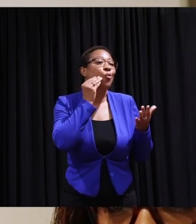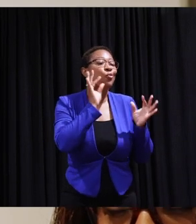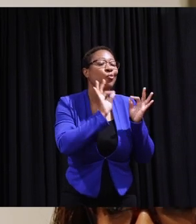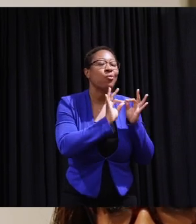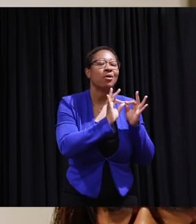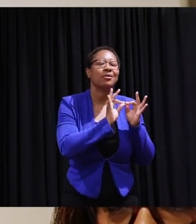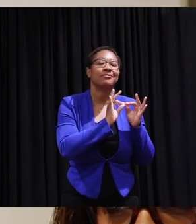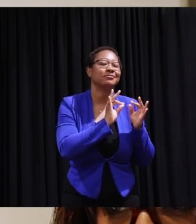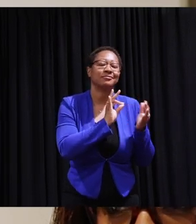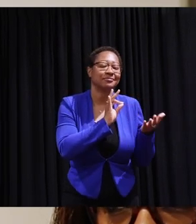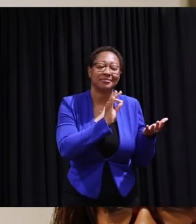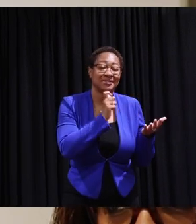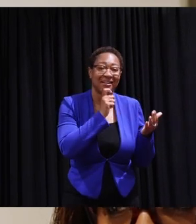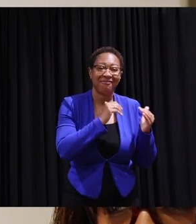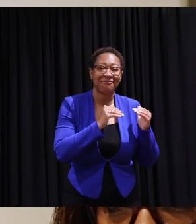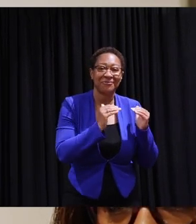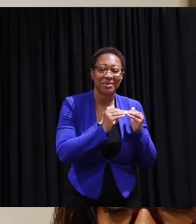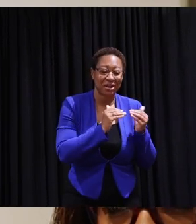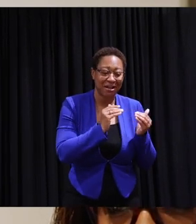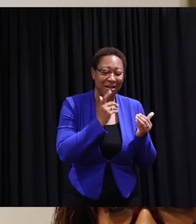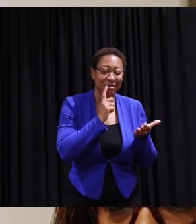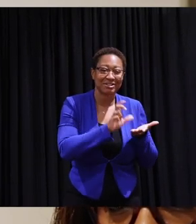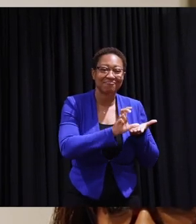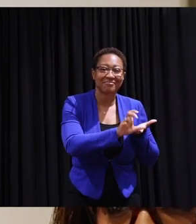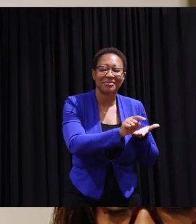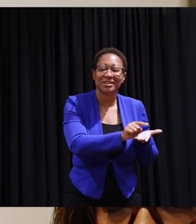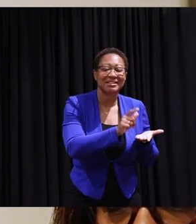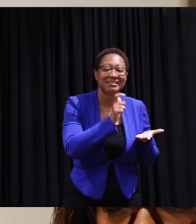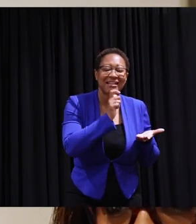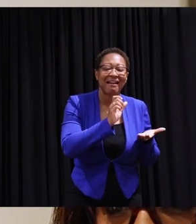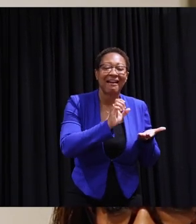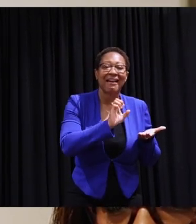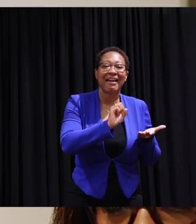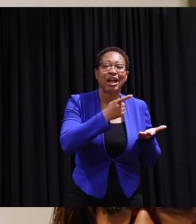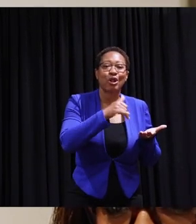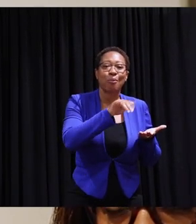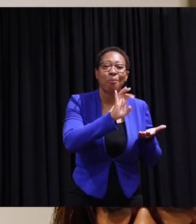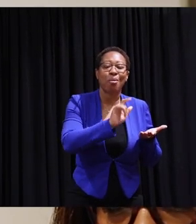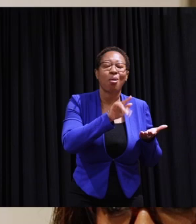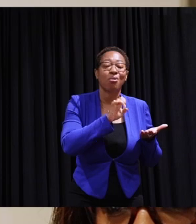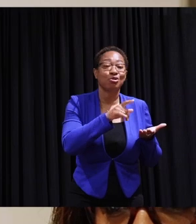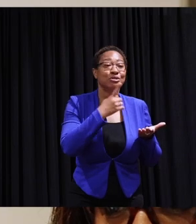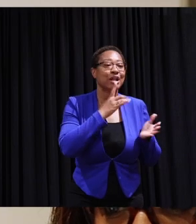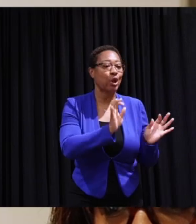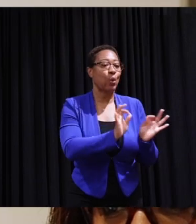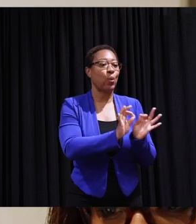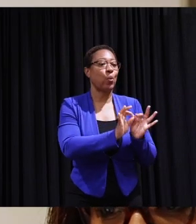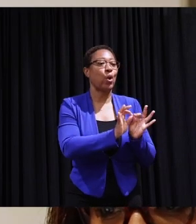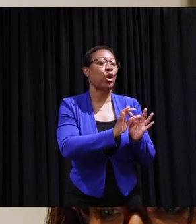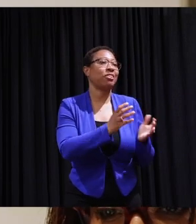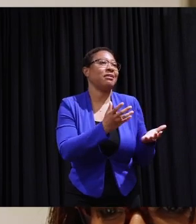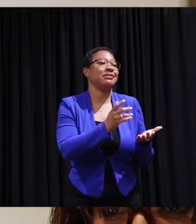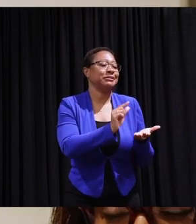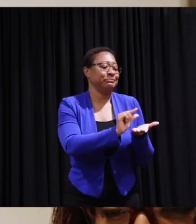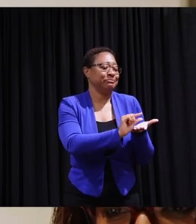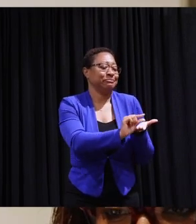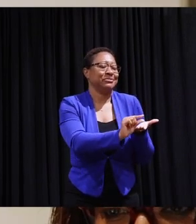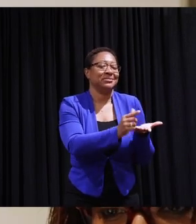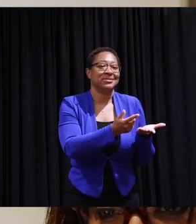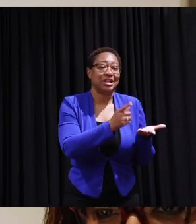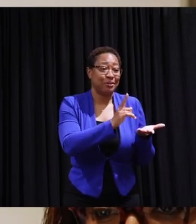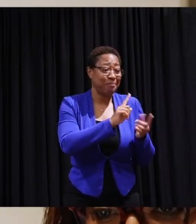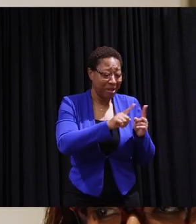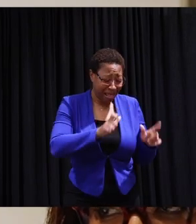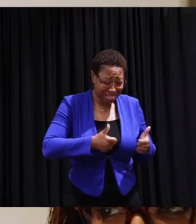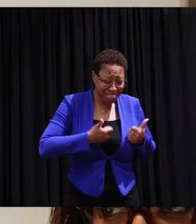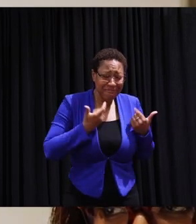was just not fair at all. It wasn't equitable. So now you're telling someone your home is only worth a very marginal amount, and this is where you've lived your